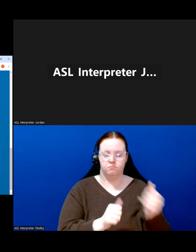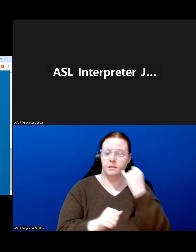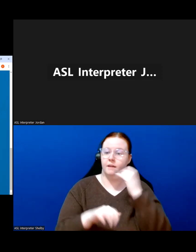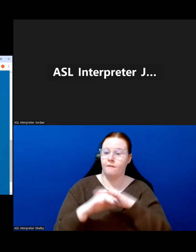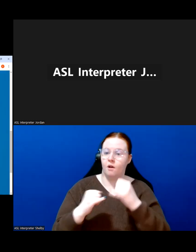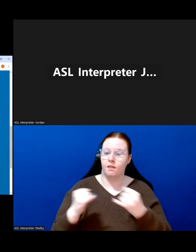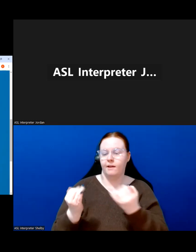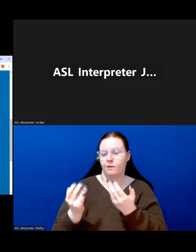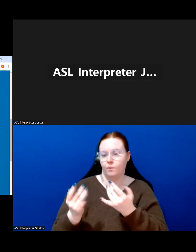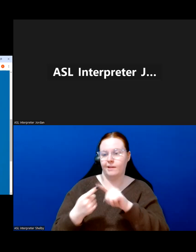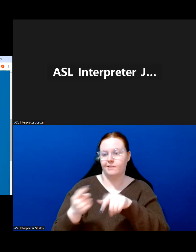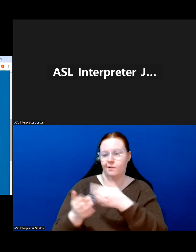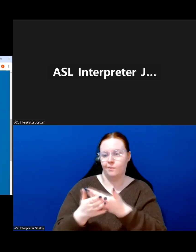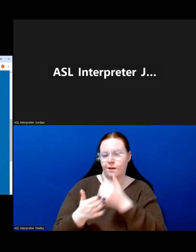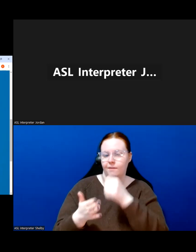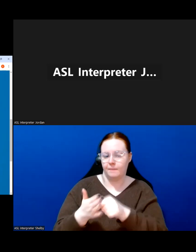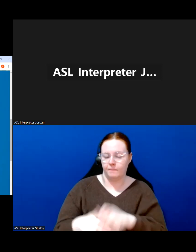nice.